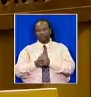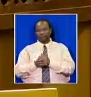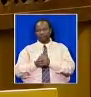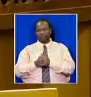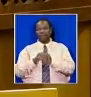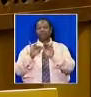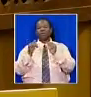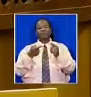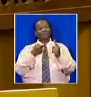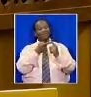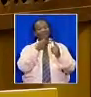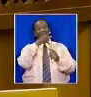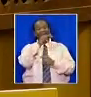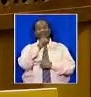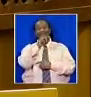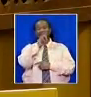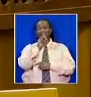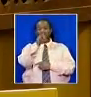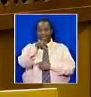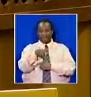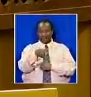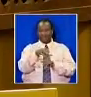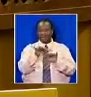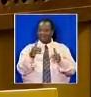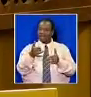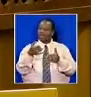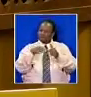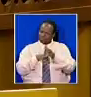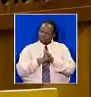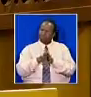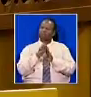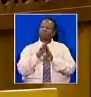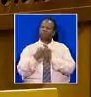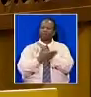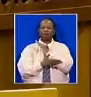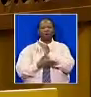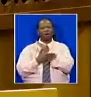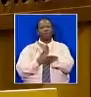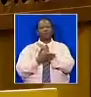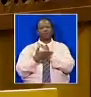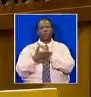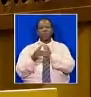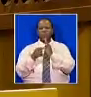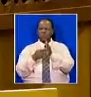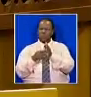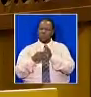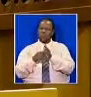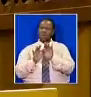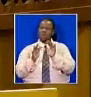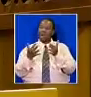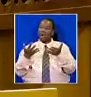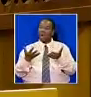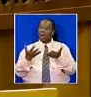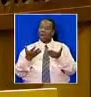NDP recognizes the building of a capable and developmental state as a crucial cog in the wheel to achieve